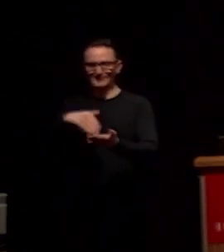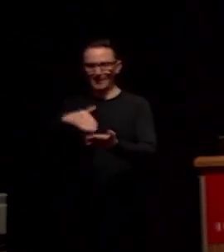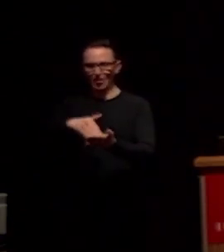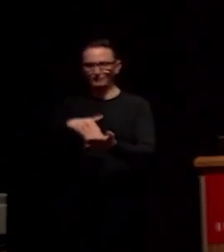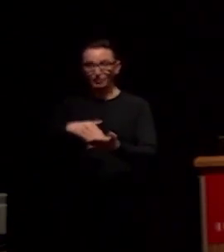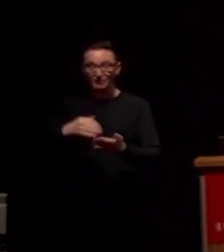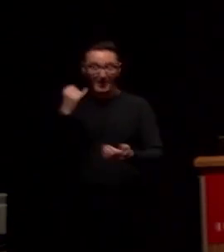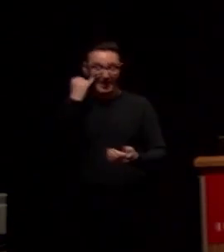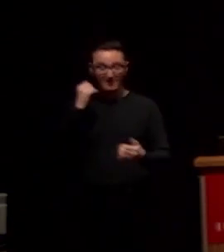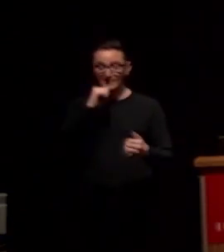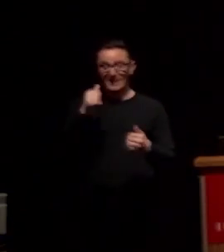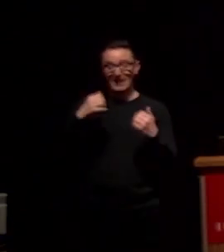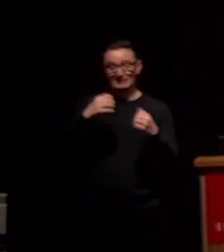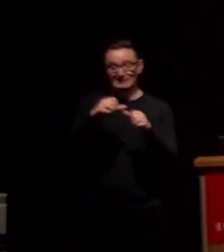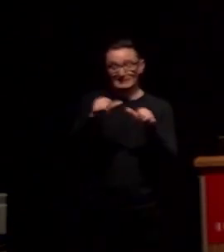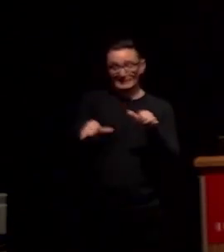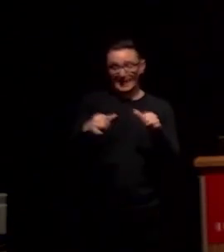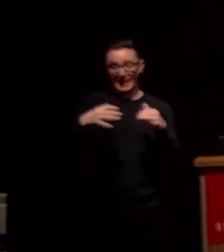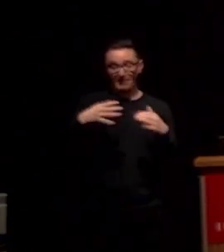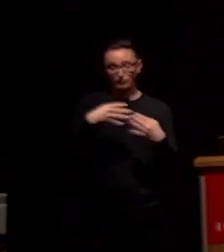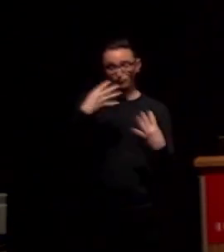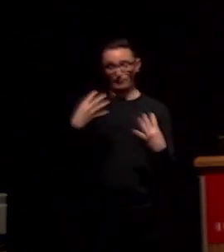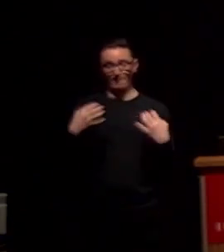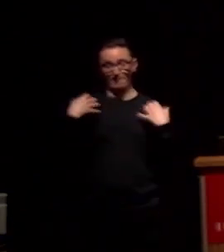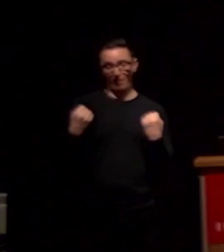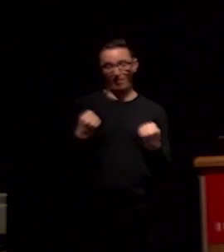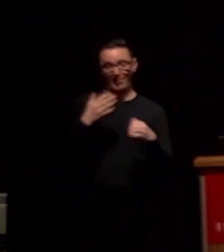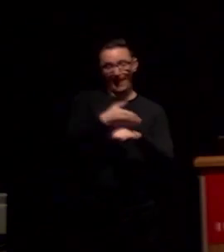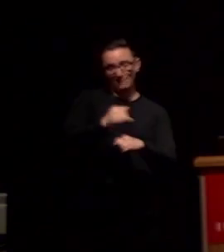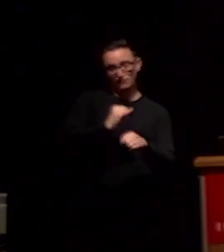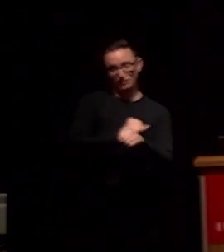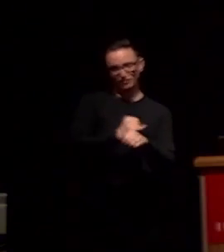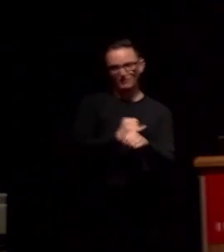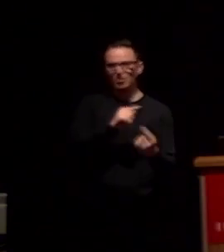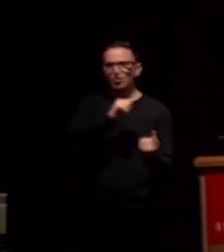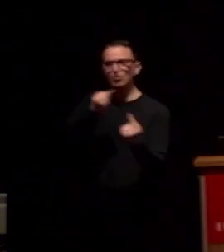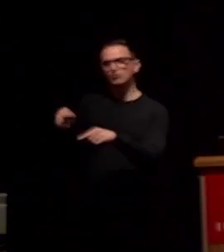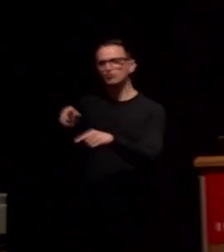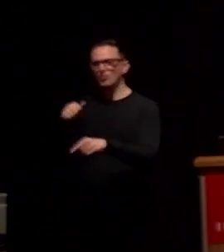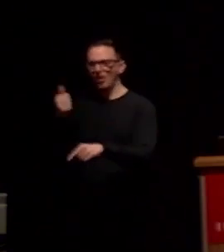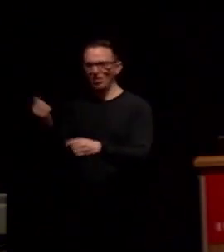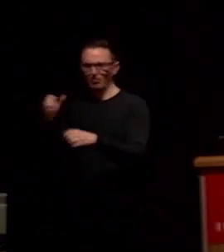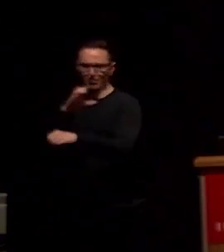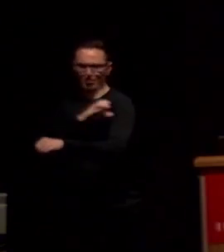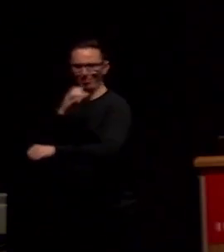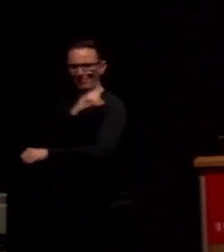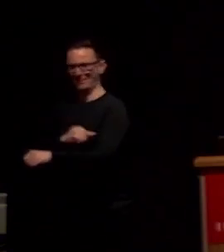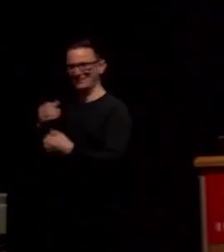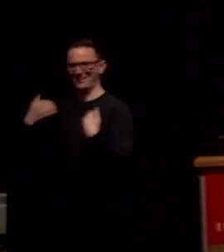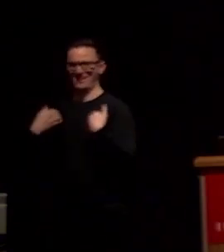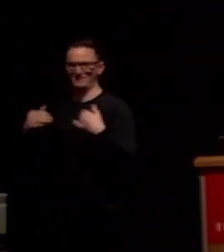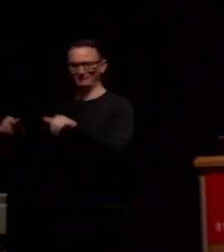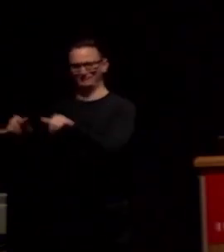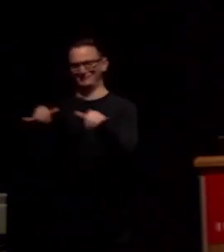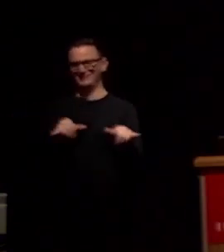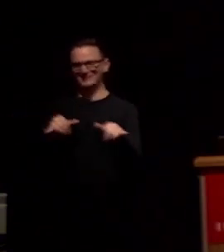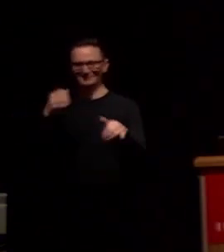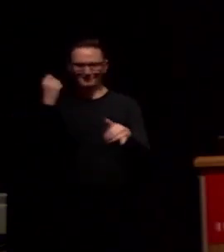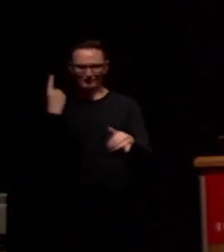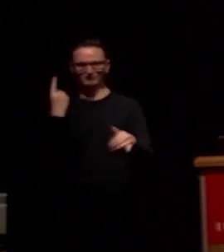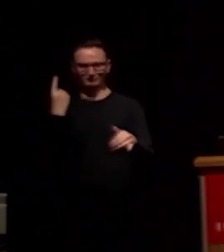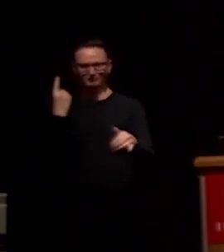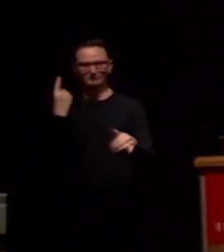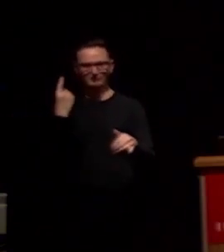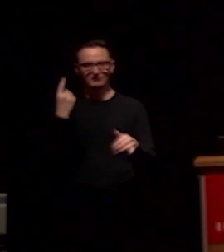Rainbow Health after their internship, they go back to some other clinic with the Rainbow Health model. And so we're just one organization, so I think thinking